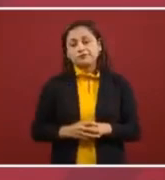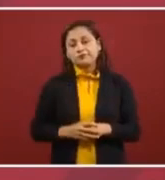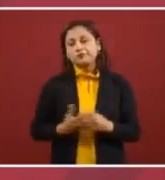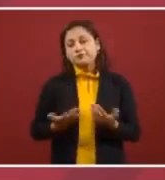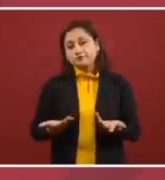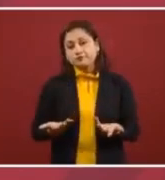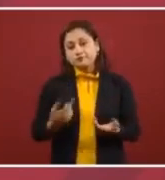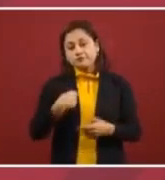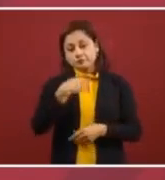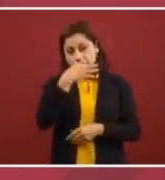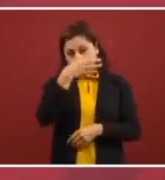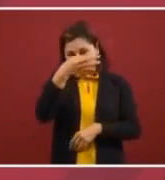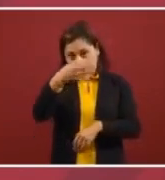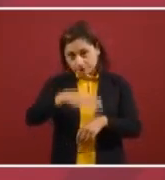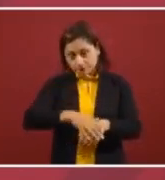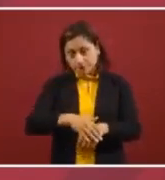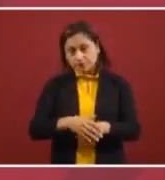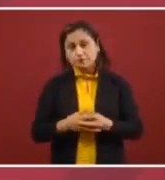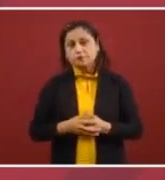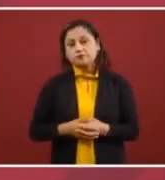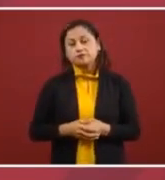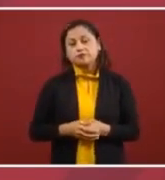that we made a decision